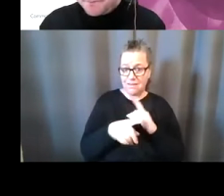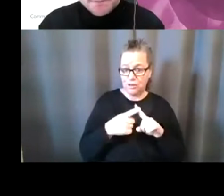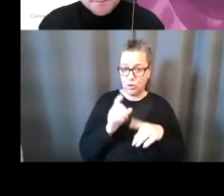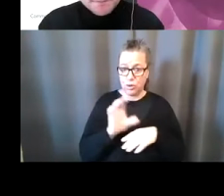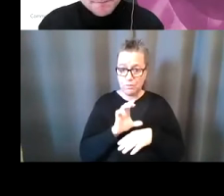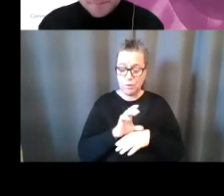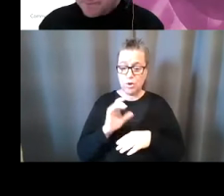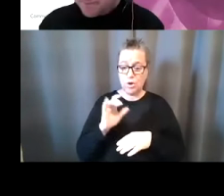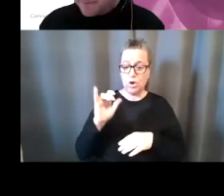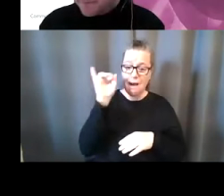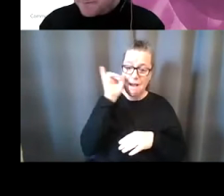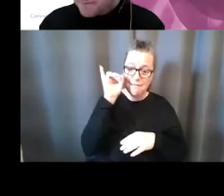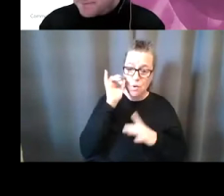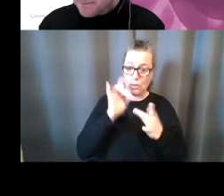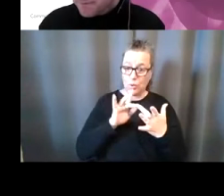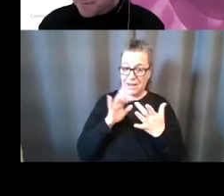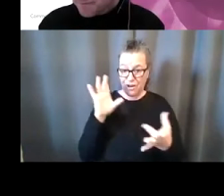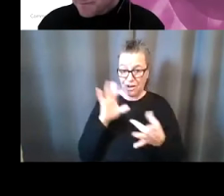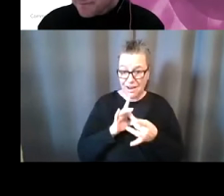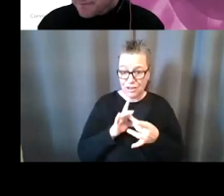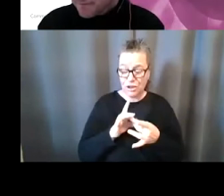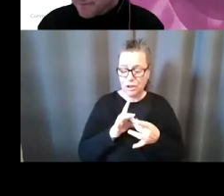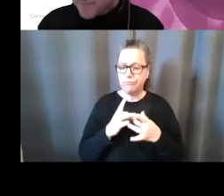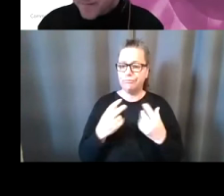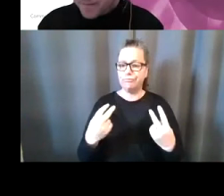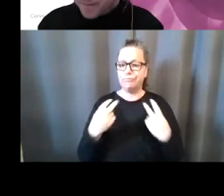iPhone, or an internet connection.